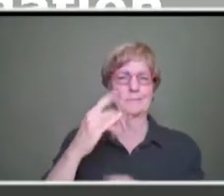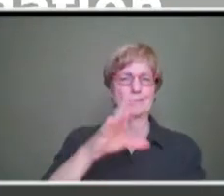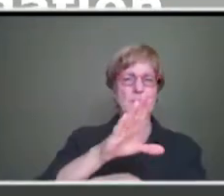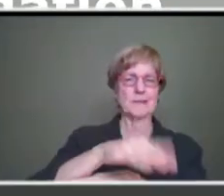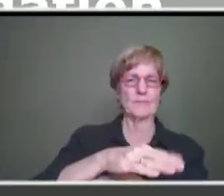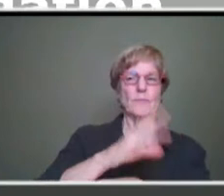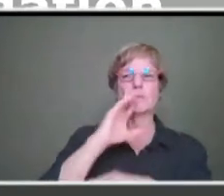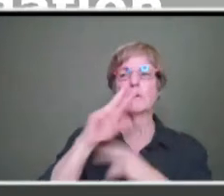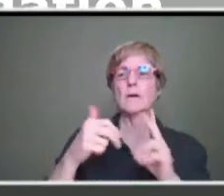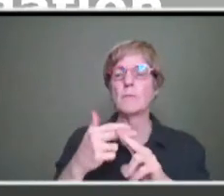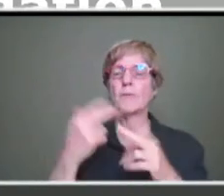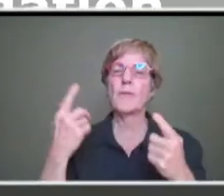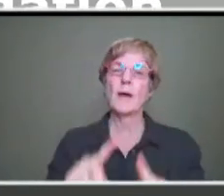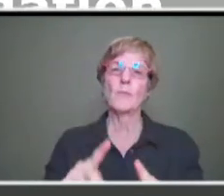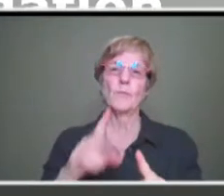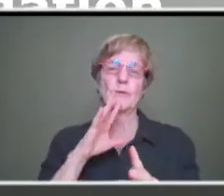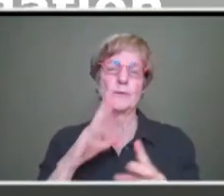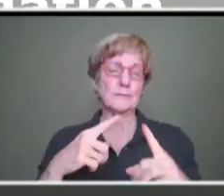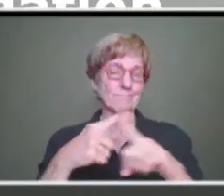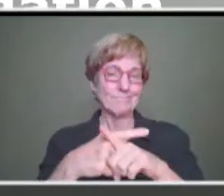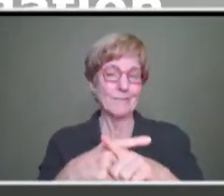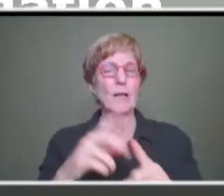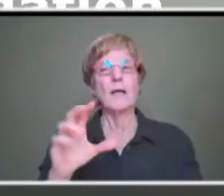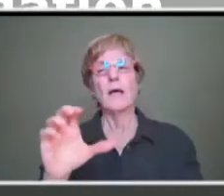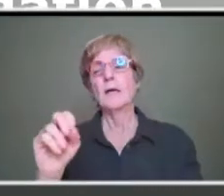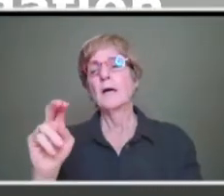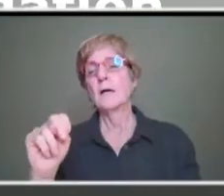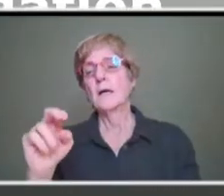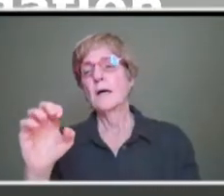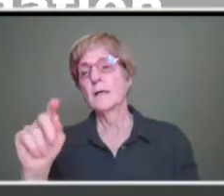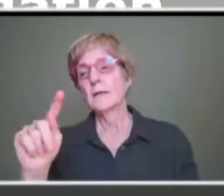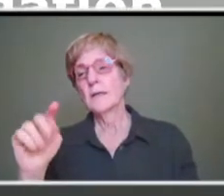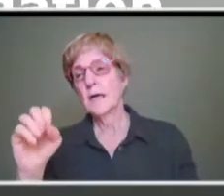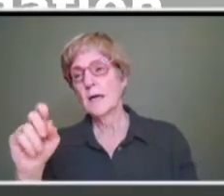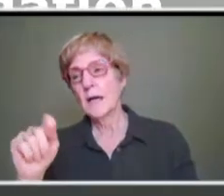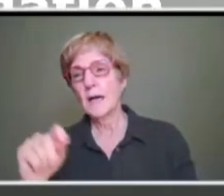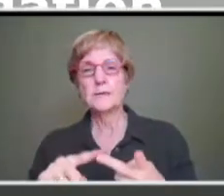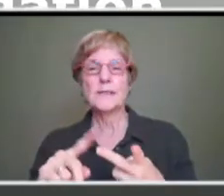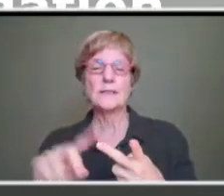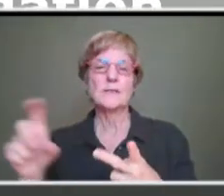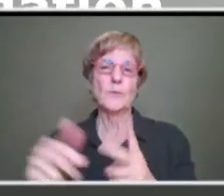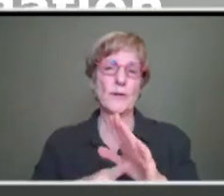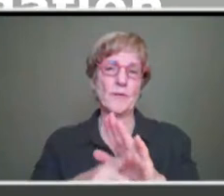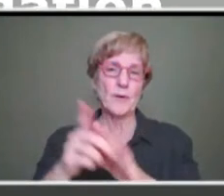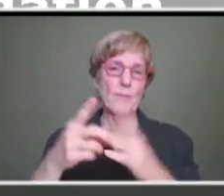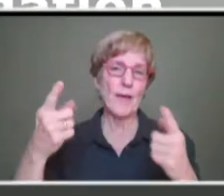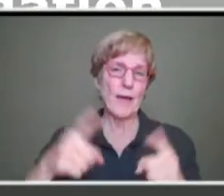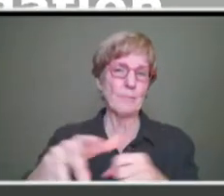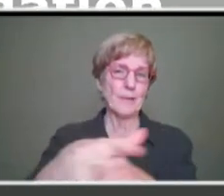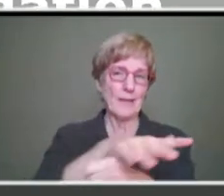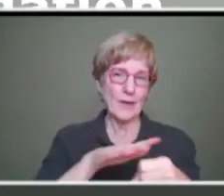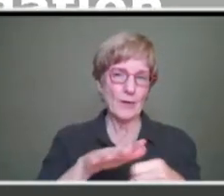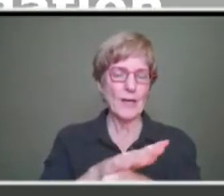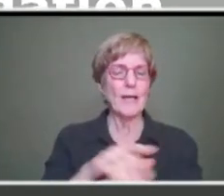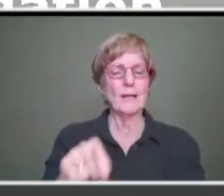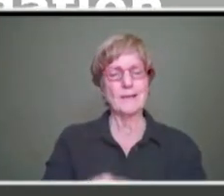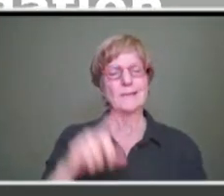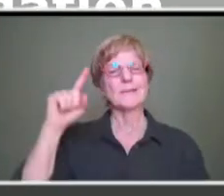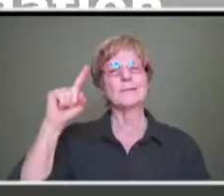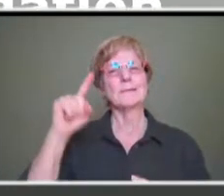just that when we have a new consistency is also context and active development activity in the area this one gave us a little bit less